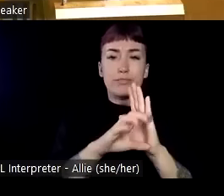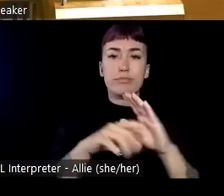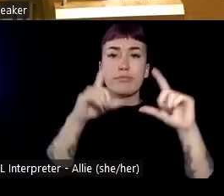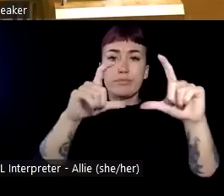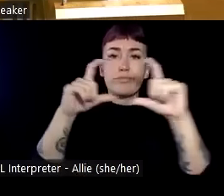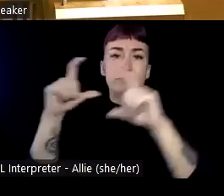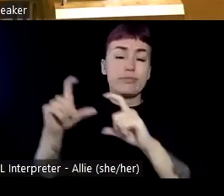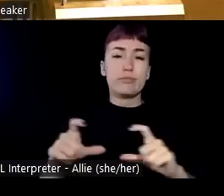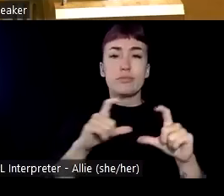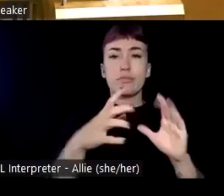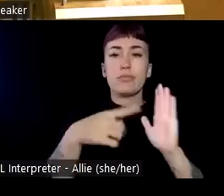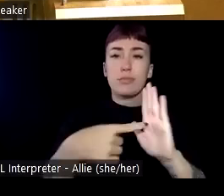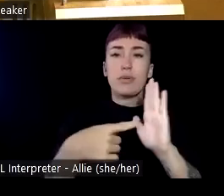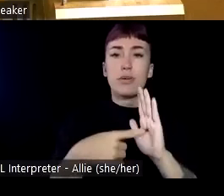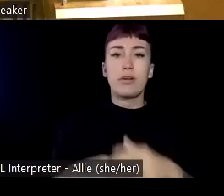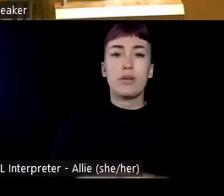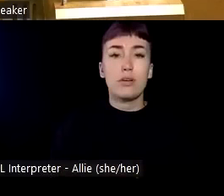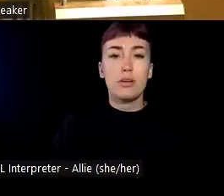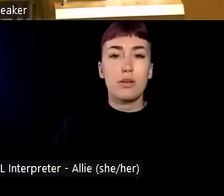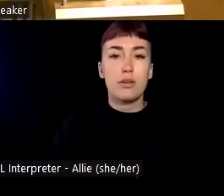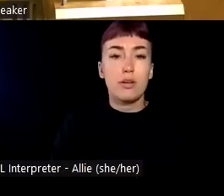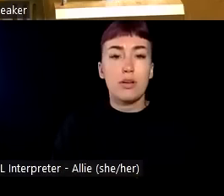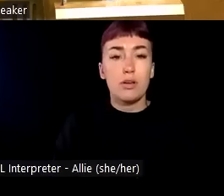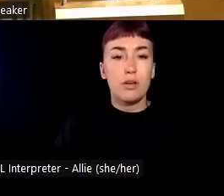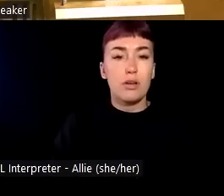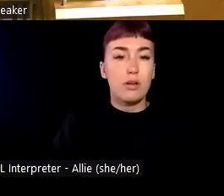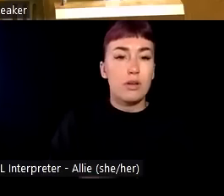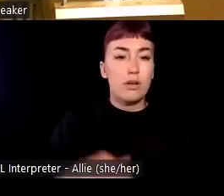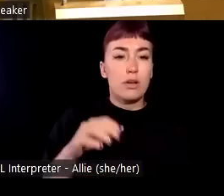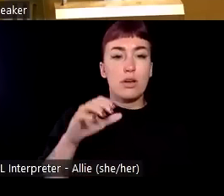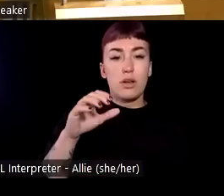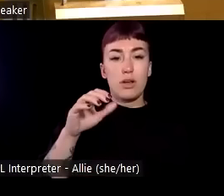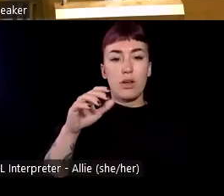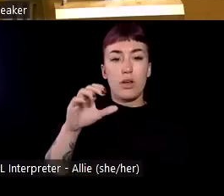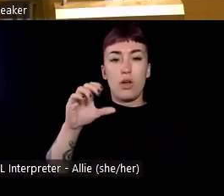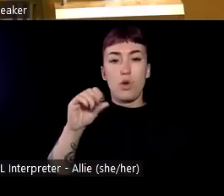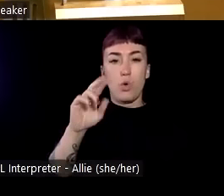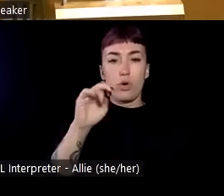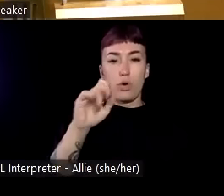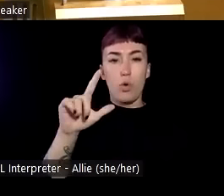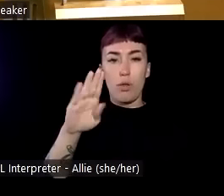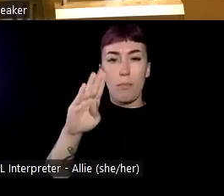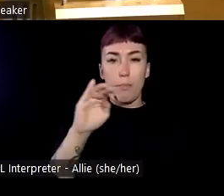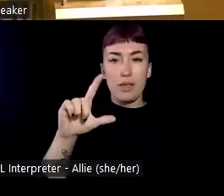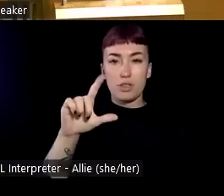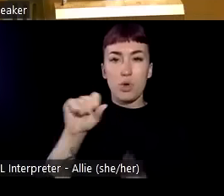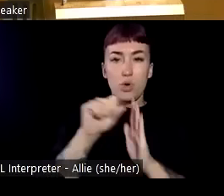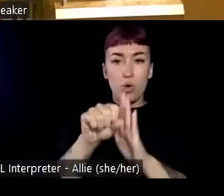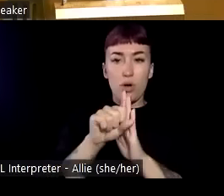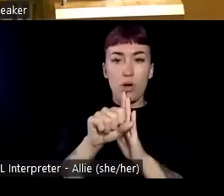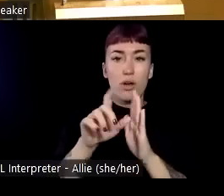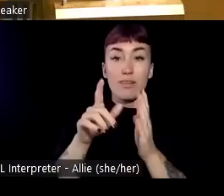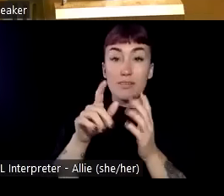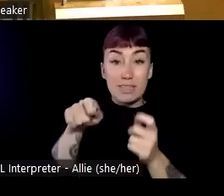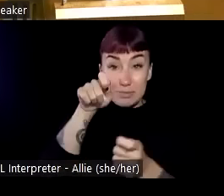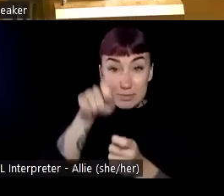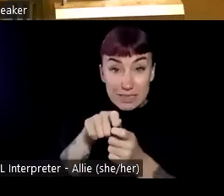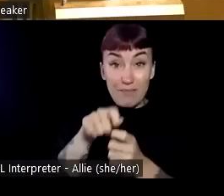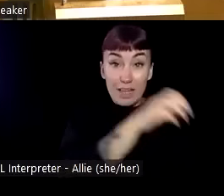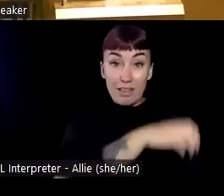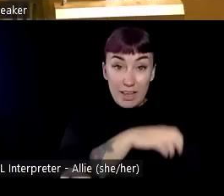is the example of cortical basal syndrome. So a distinct clinical entity can be caused by many